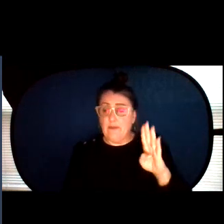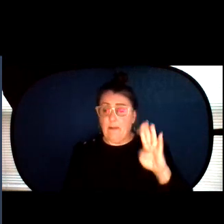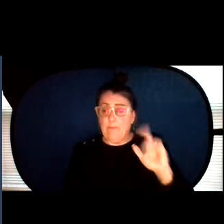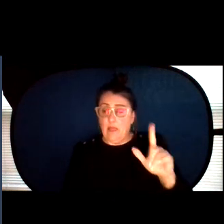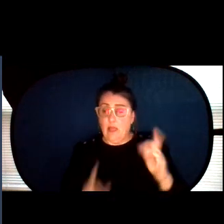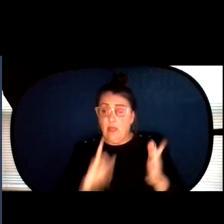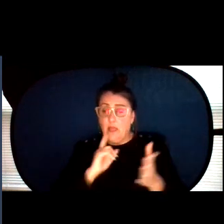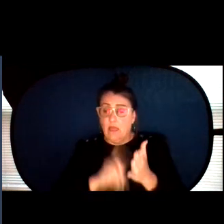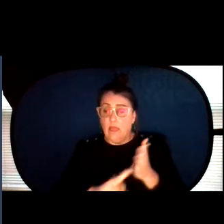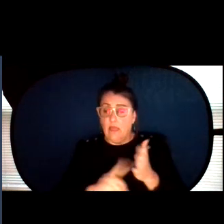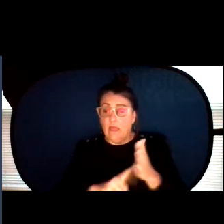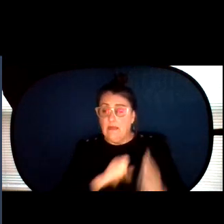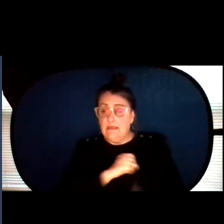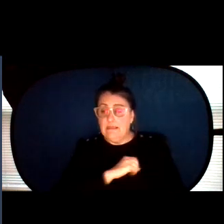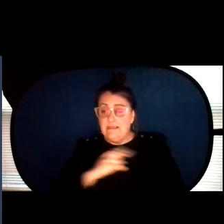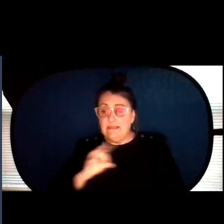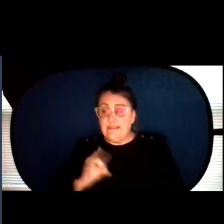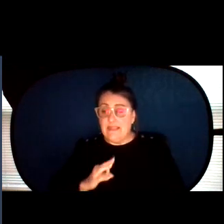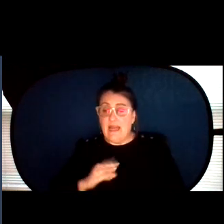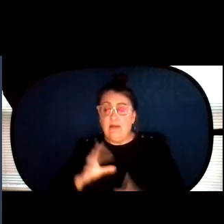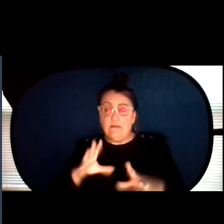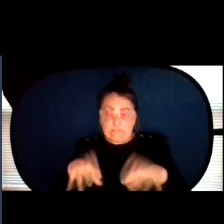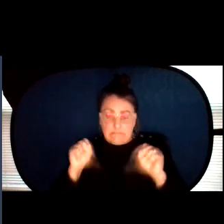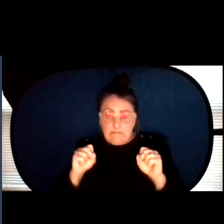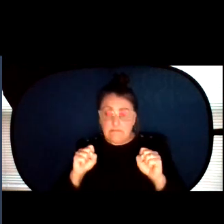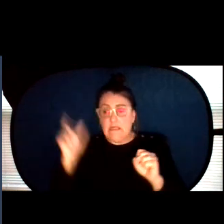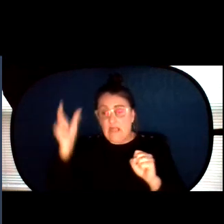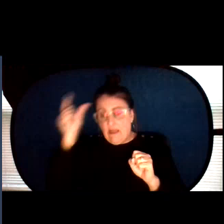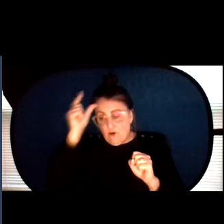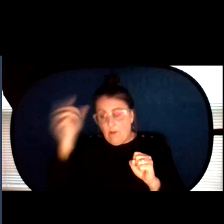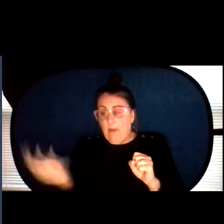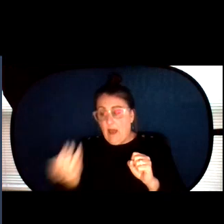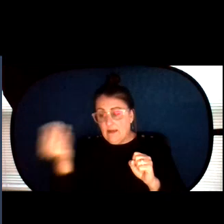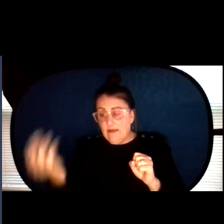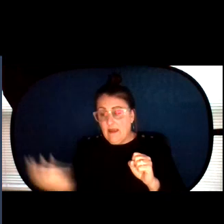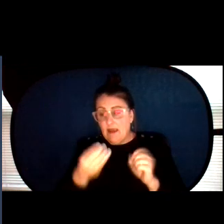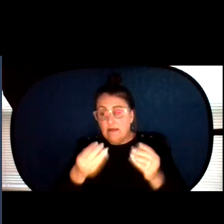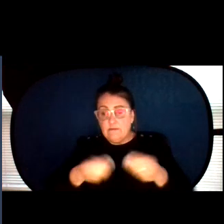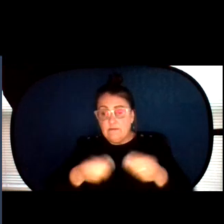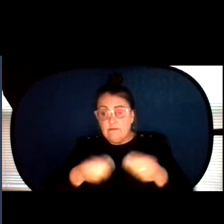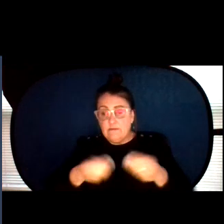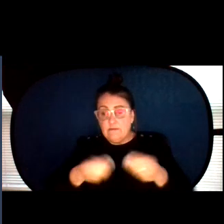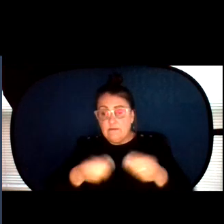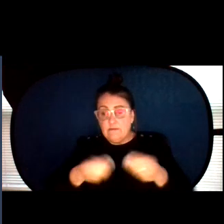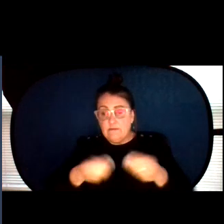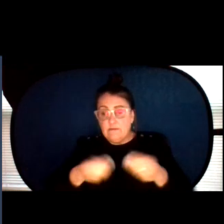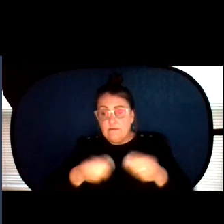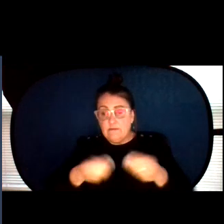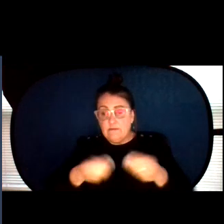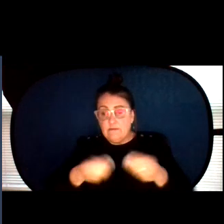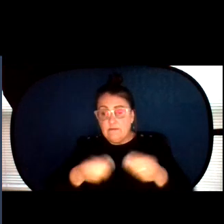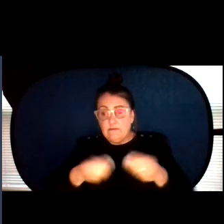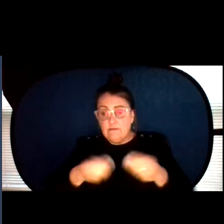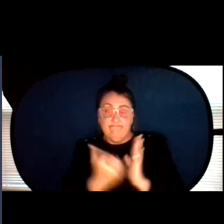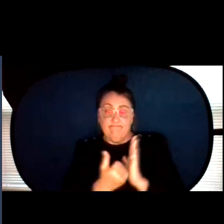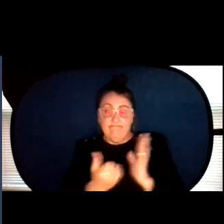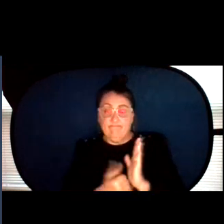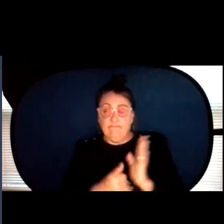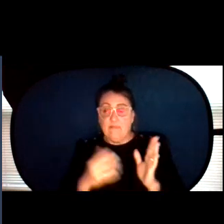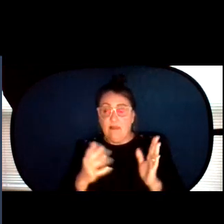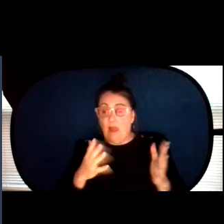including the final actions taken by the governor on Monday, was distributed as a pink item. And that concludes